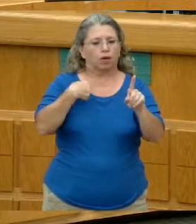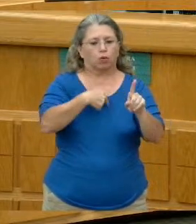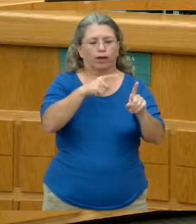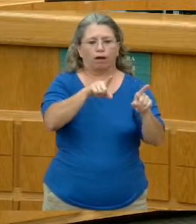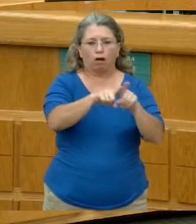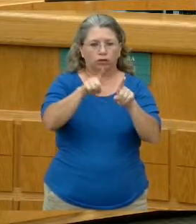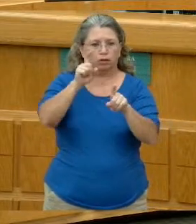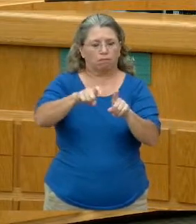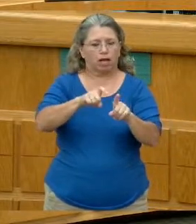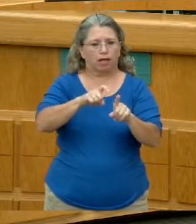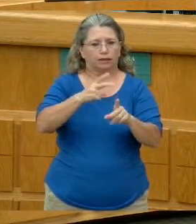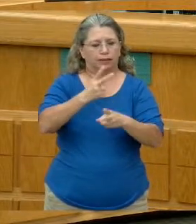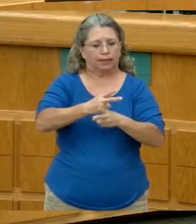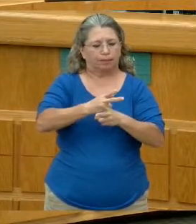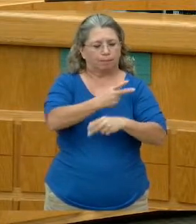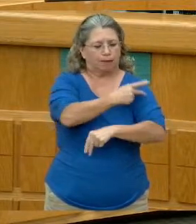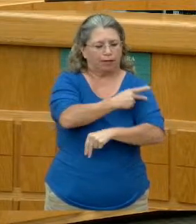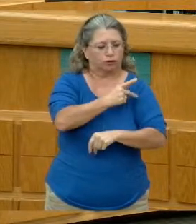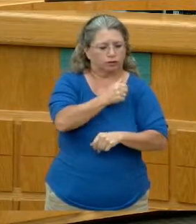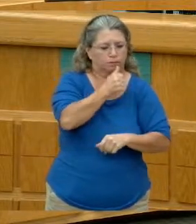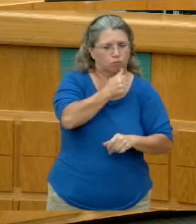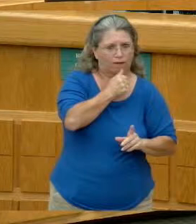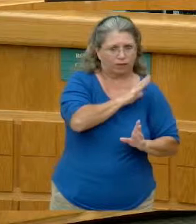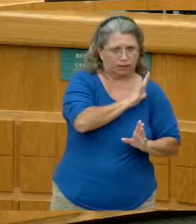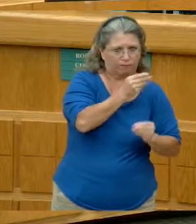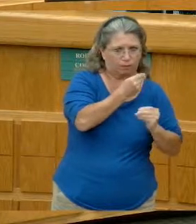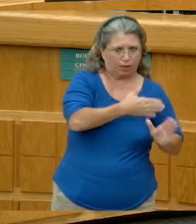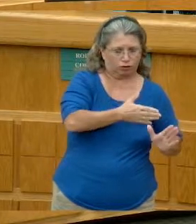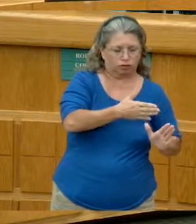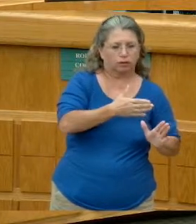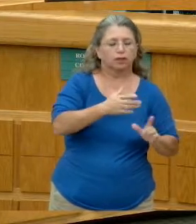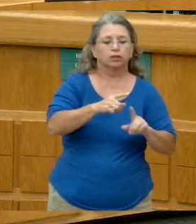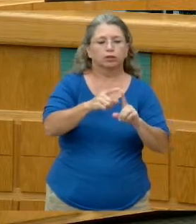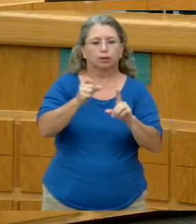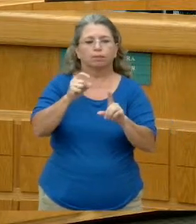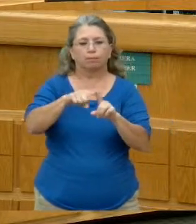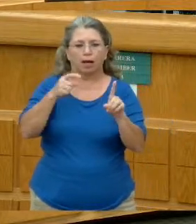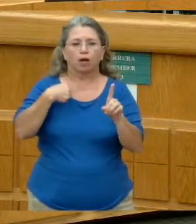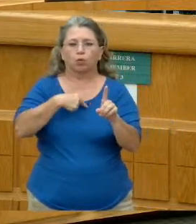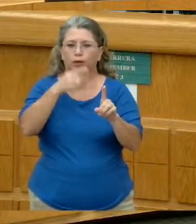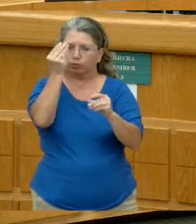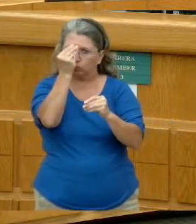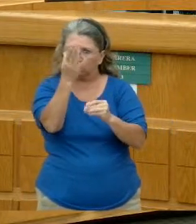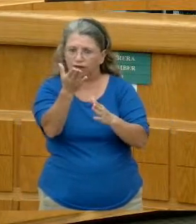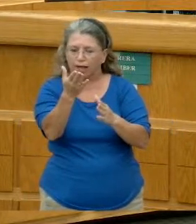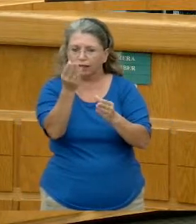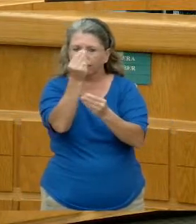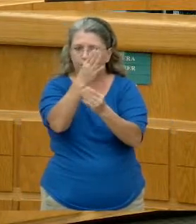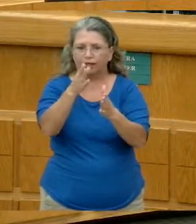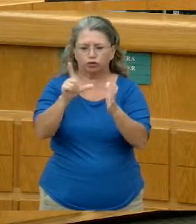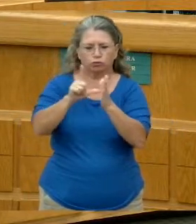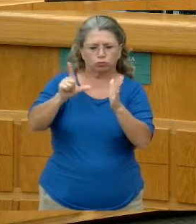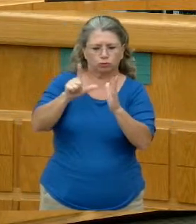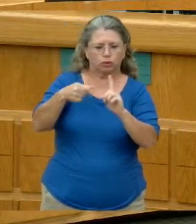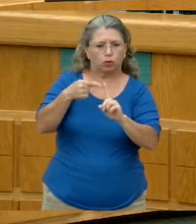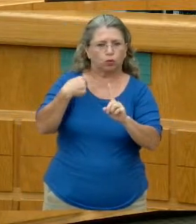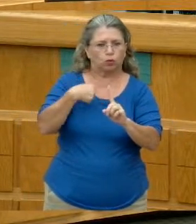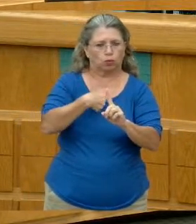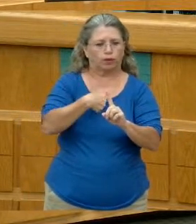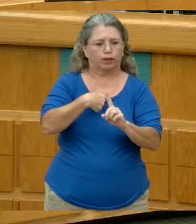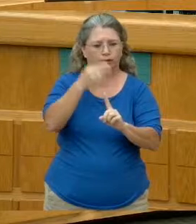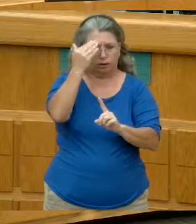hard to present the public with what we know as soon as we know it. So I want to make sure that